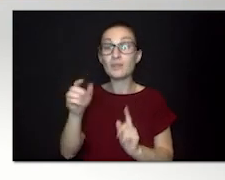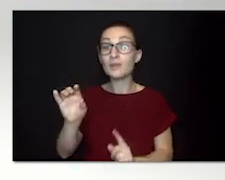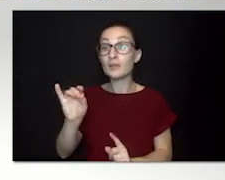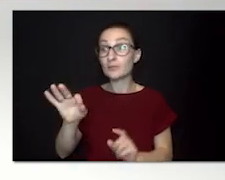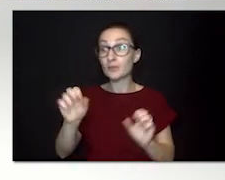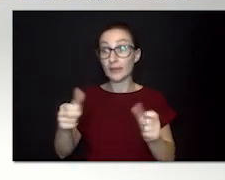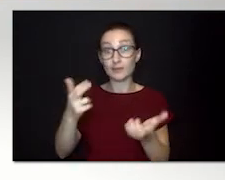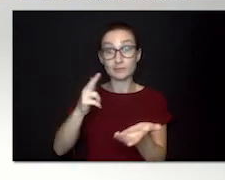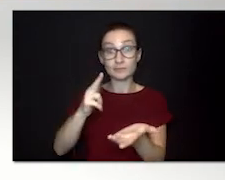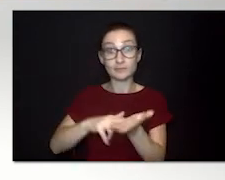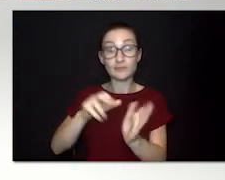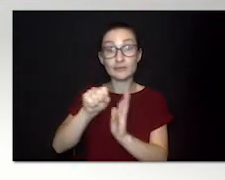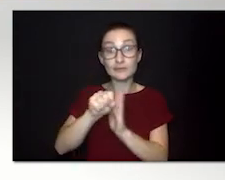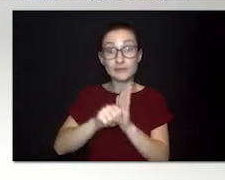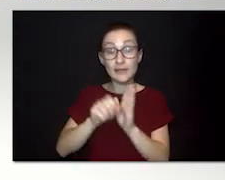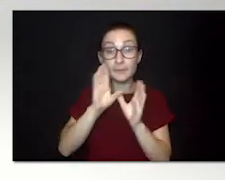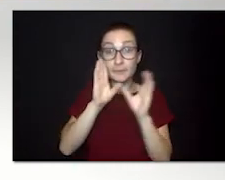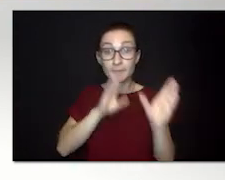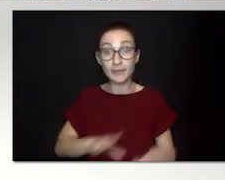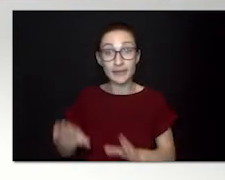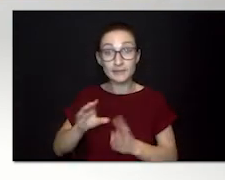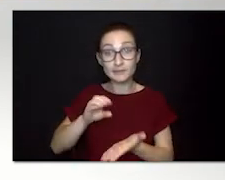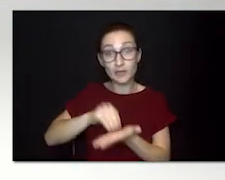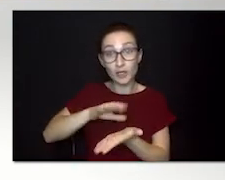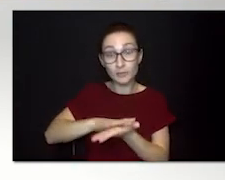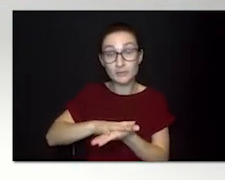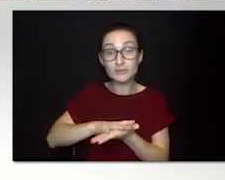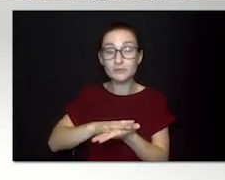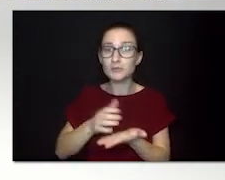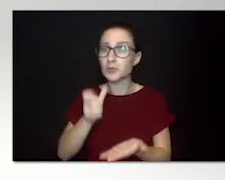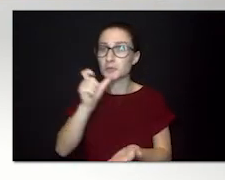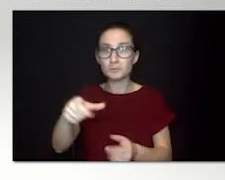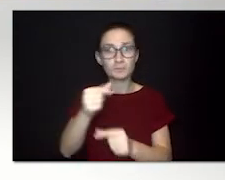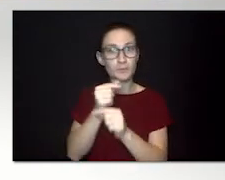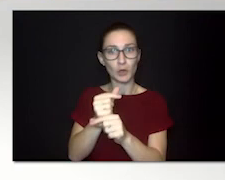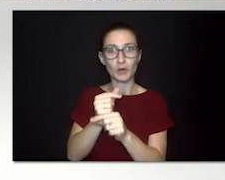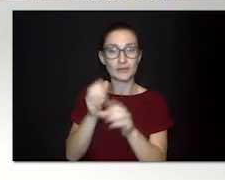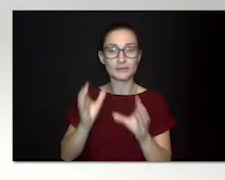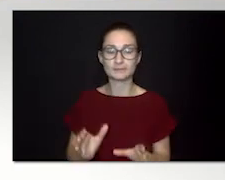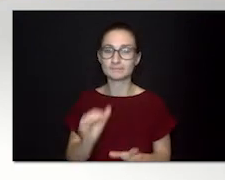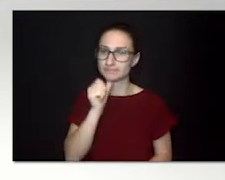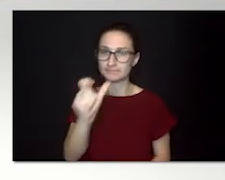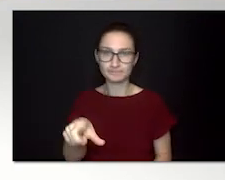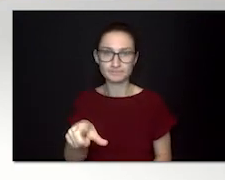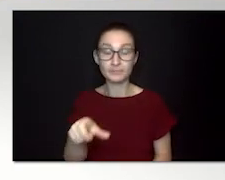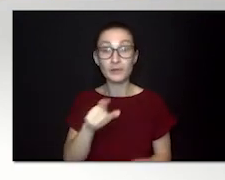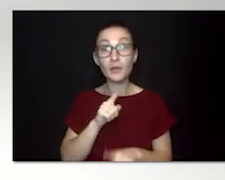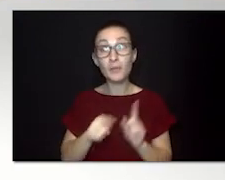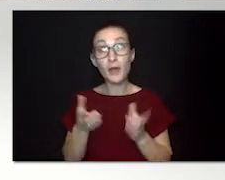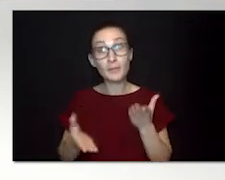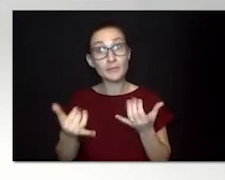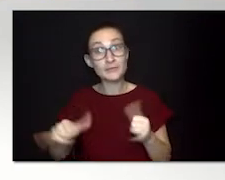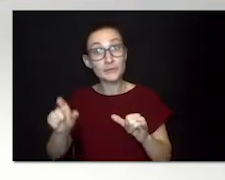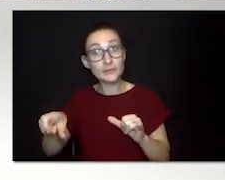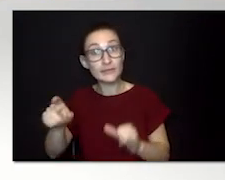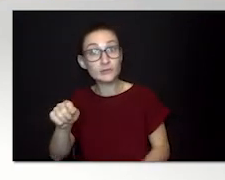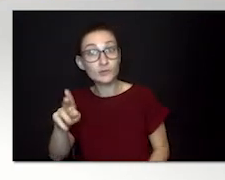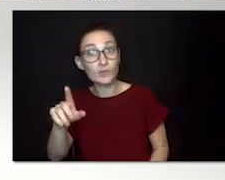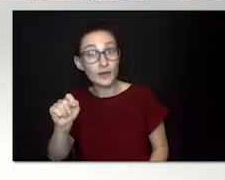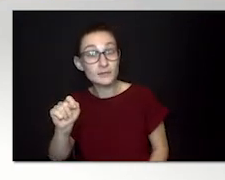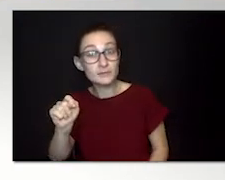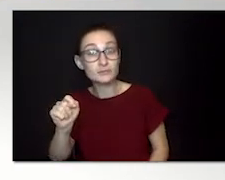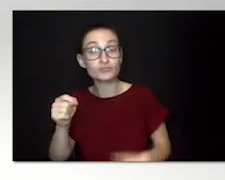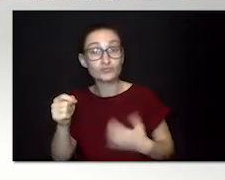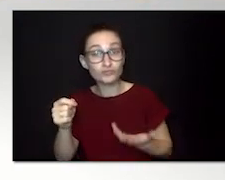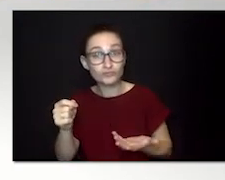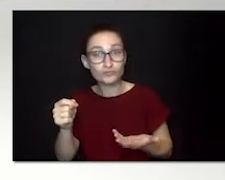the capacity to sign their estate planning documents, then they don't need a guardian advocacy because that takes care of it, but maybe they do need a special needs